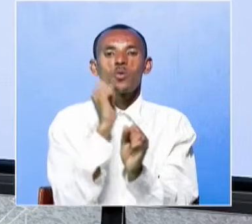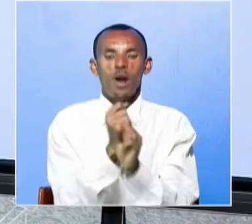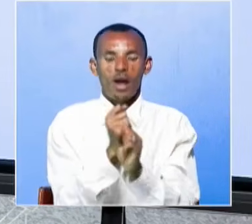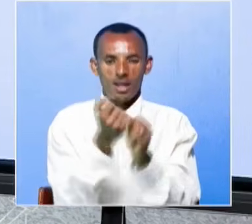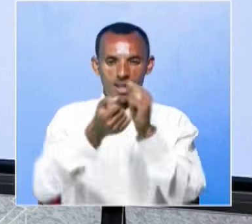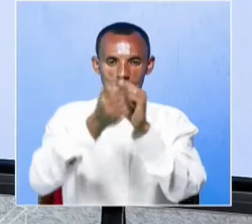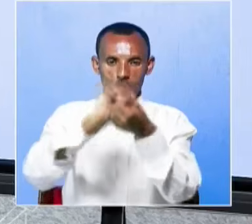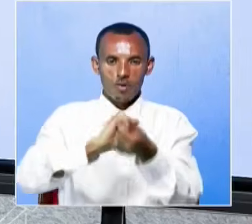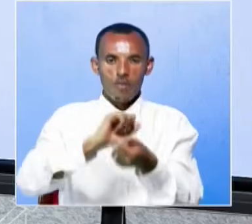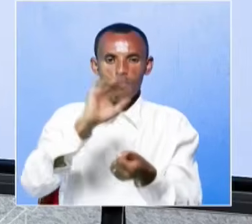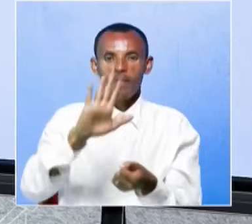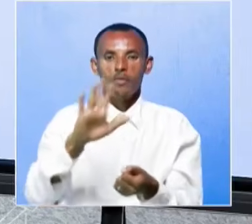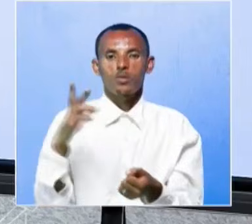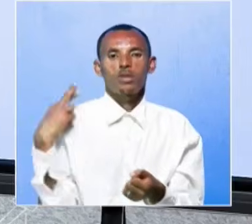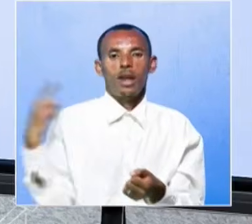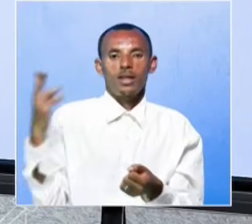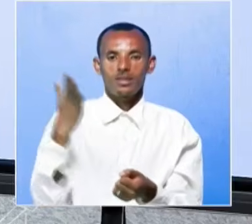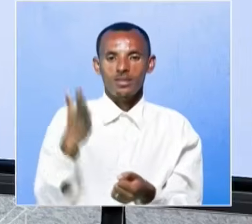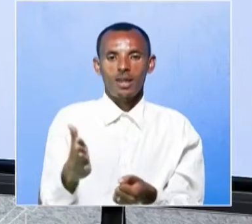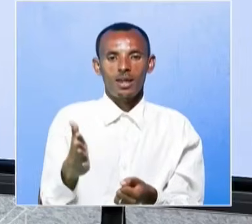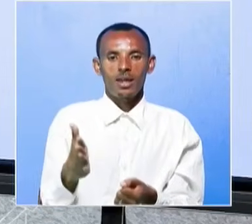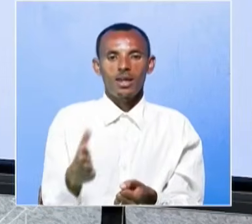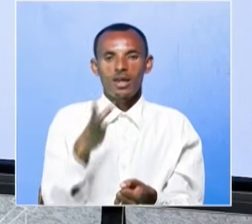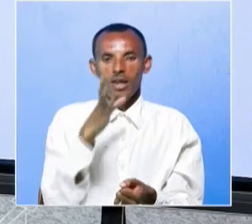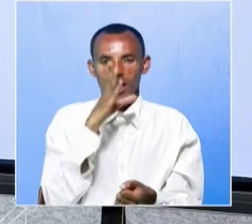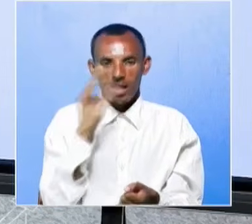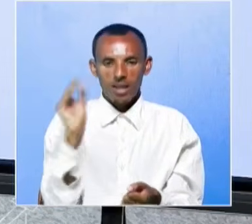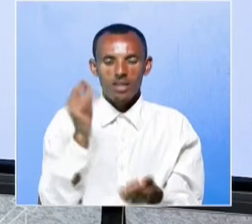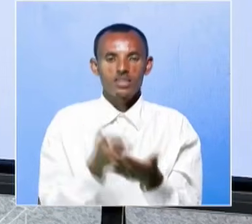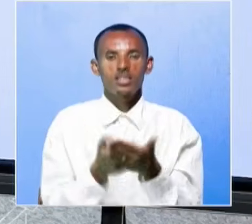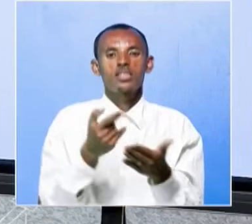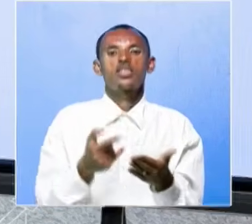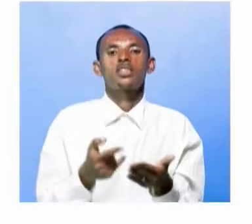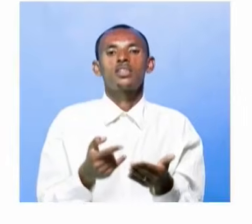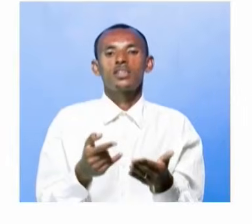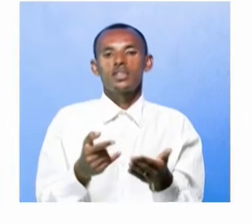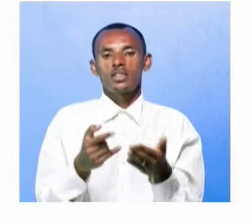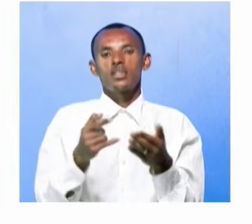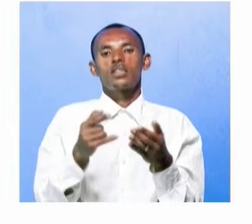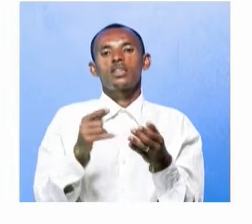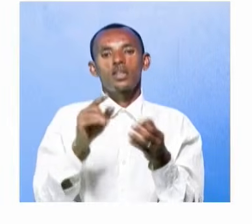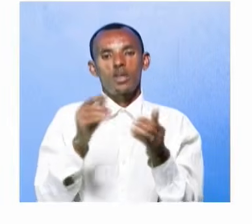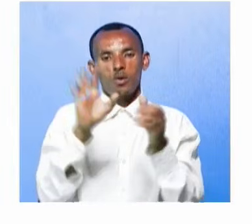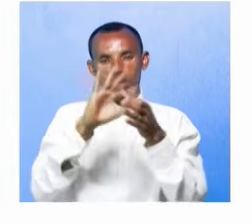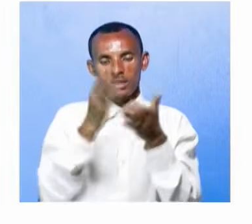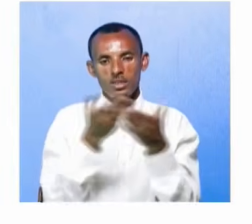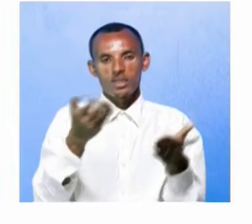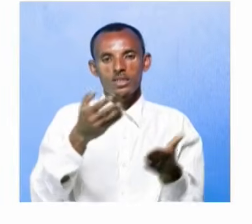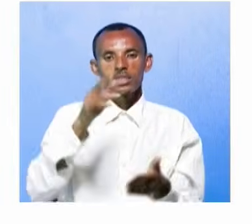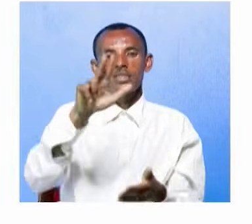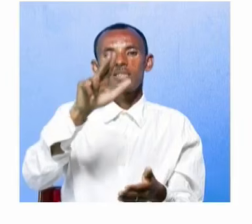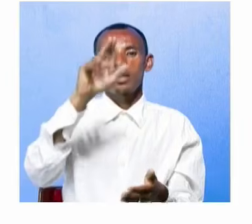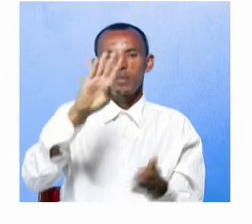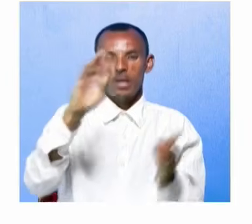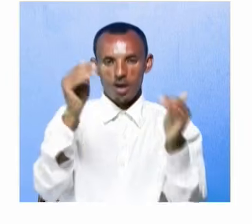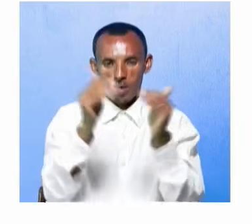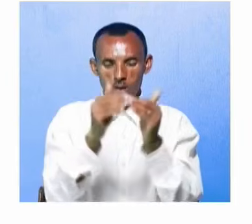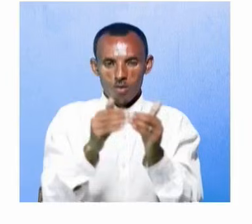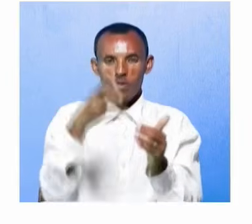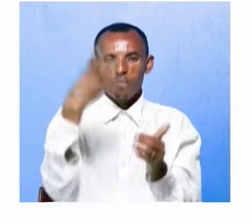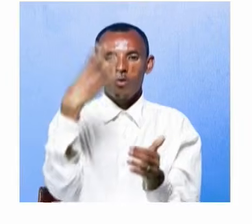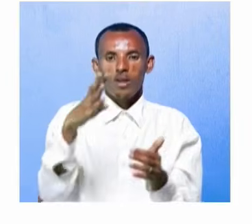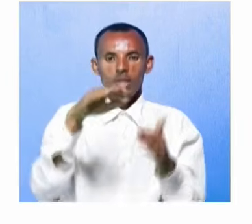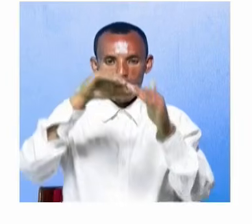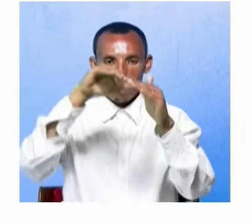transform 5 to the right side. Then this equation becomes 3b is equal to